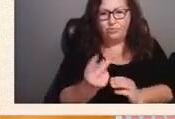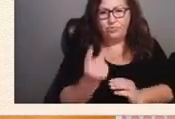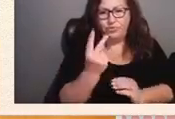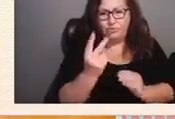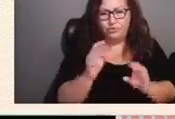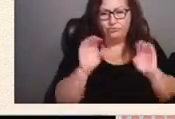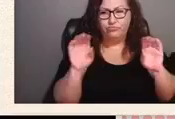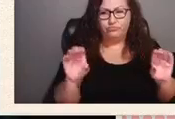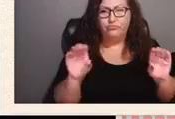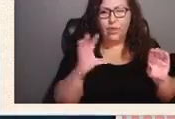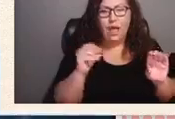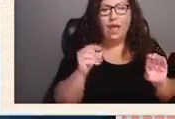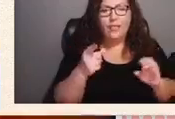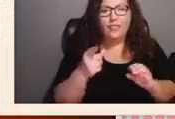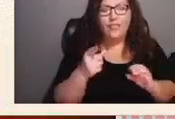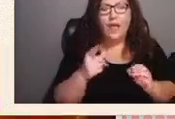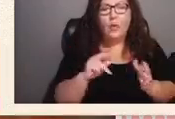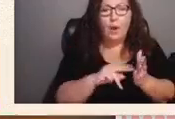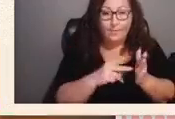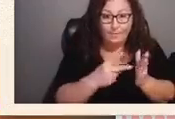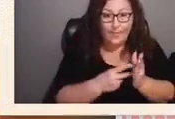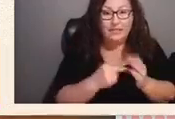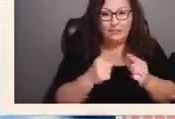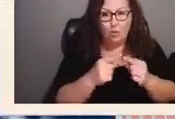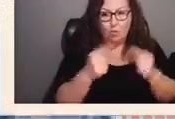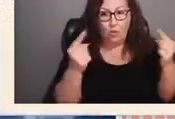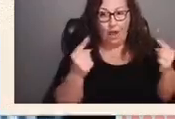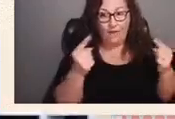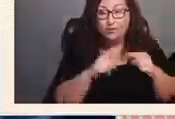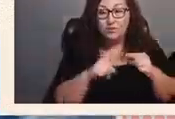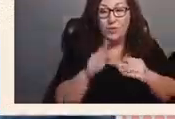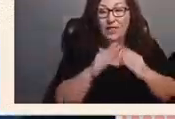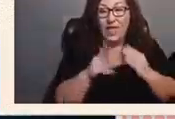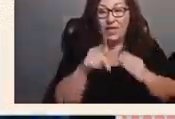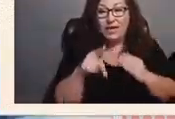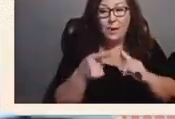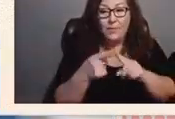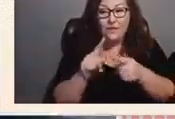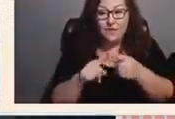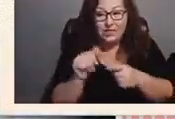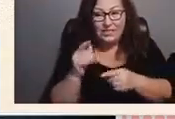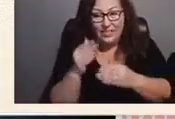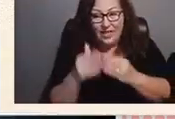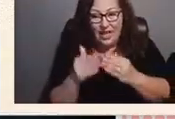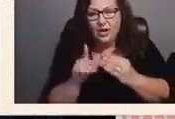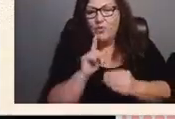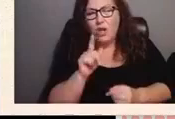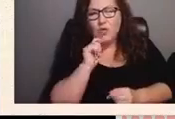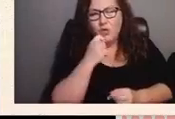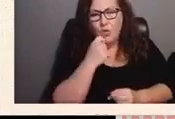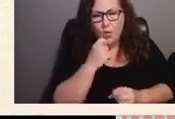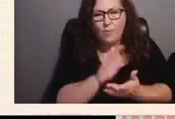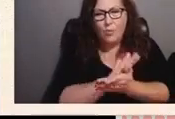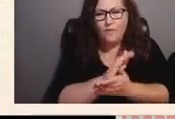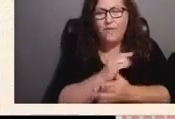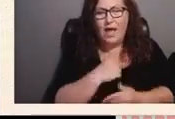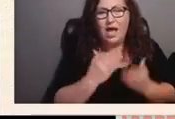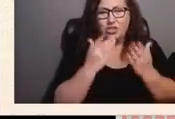meant to be rivals, but turned out to be friends at the end. It's a really cool movie. I suggest you watch